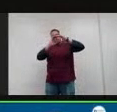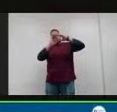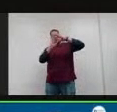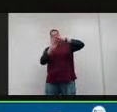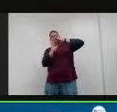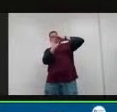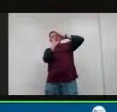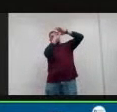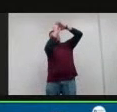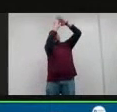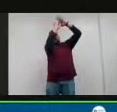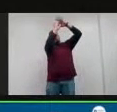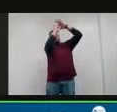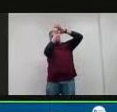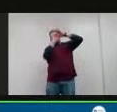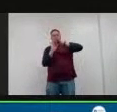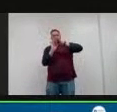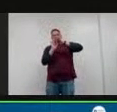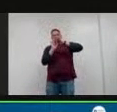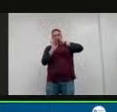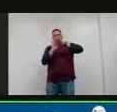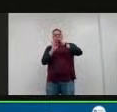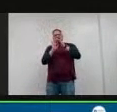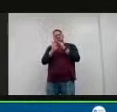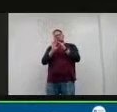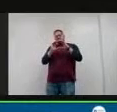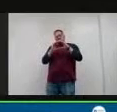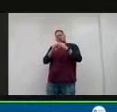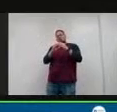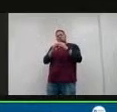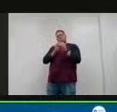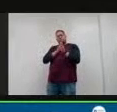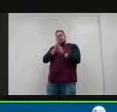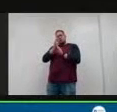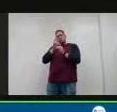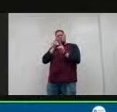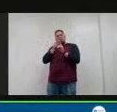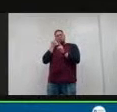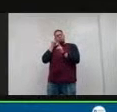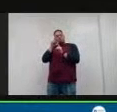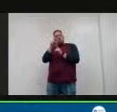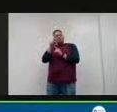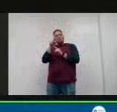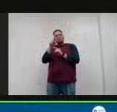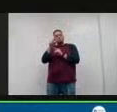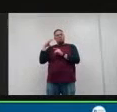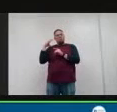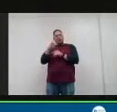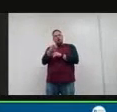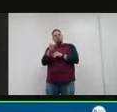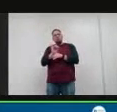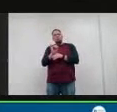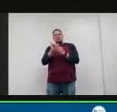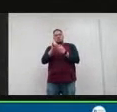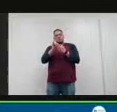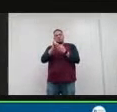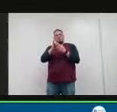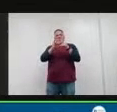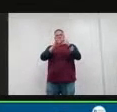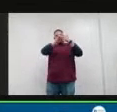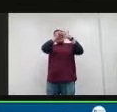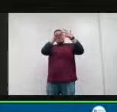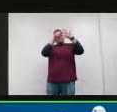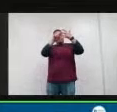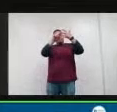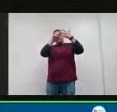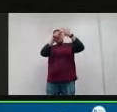well for the administrator. So there's those in those three buckets, with those three types of goals that you get